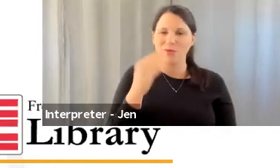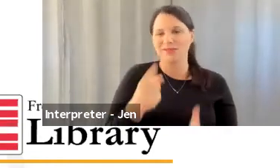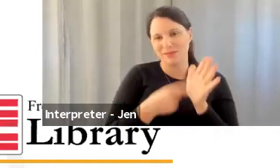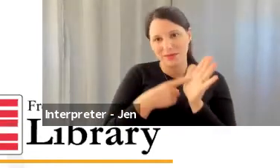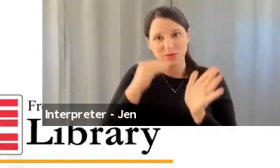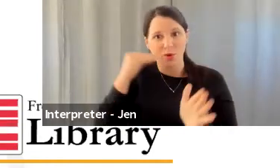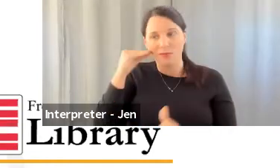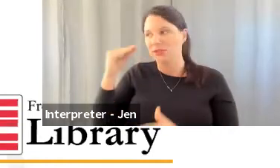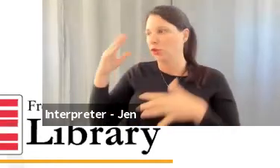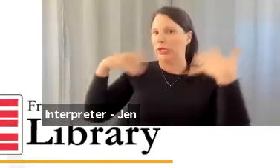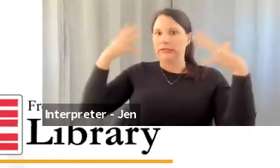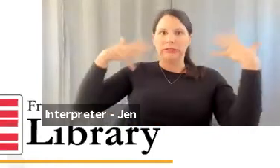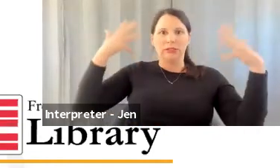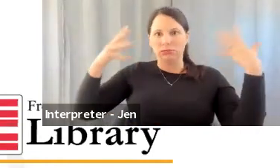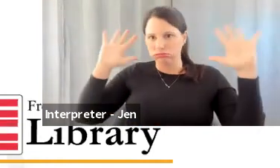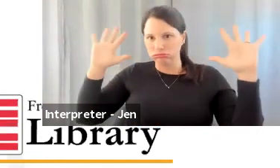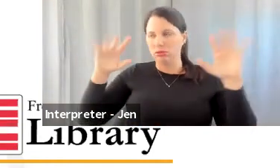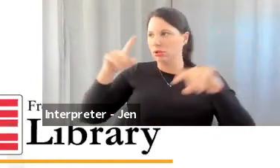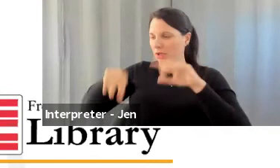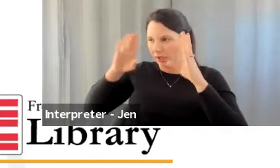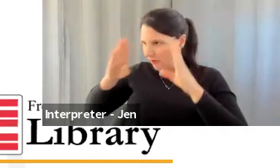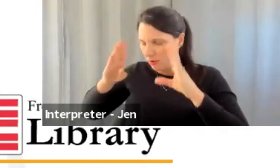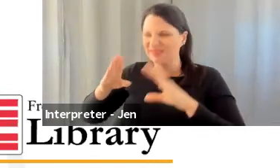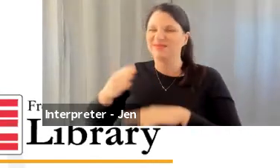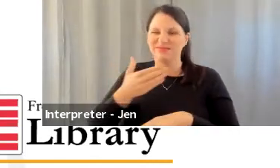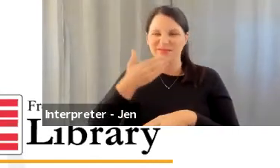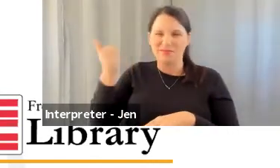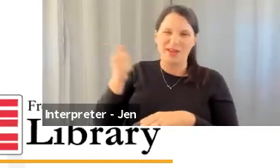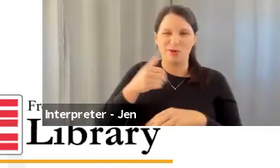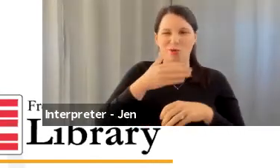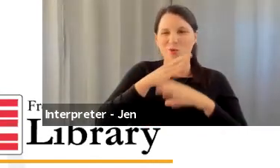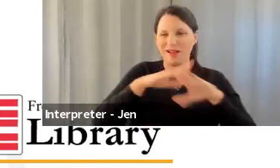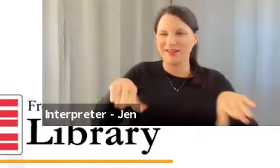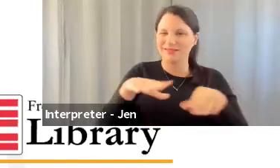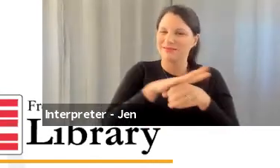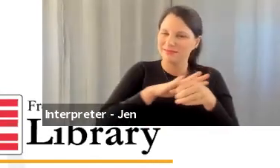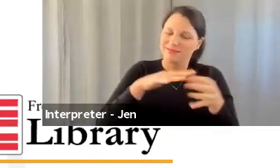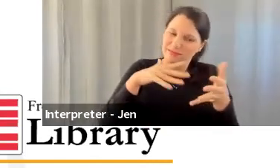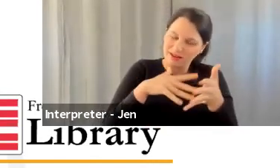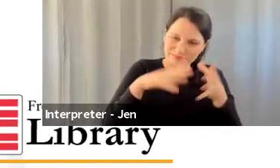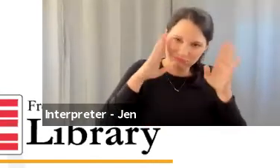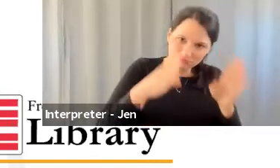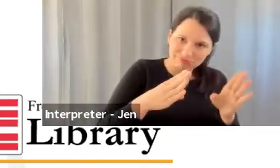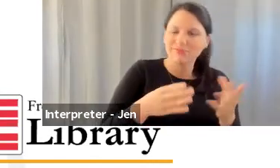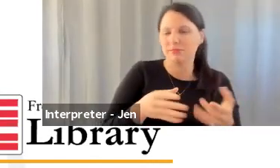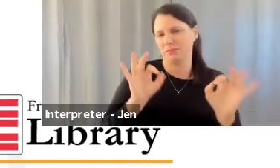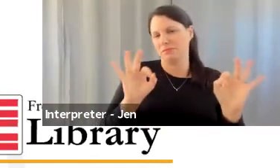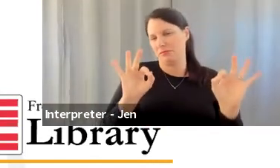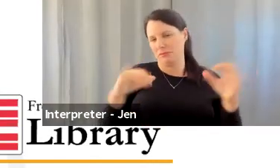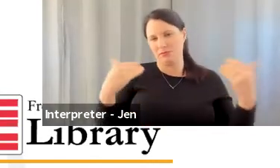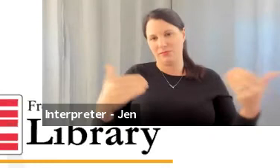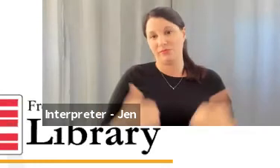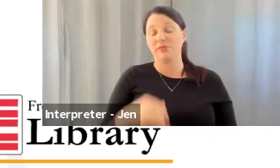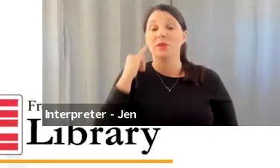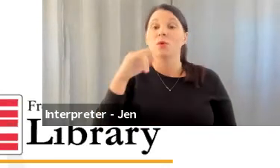you just need a quiet space for a little while. So you can do that, make that appointment. If you need any updates, we